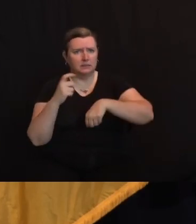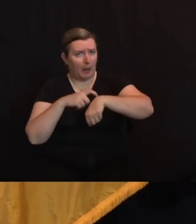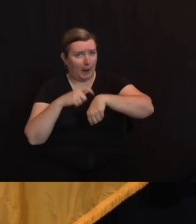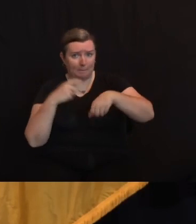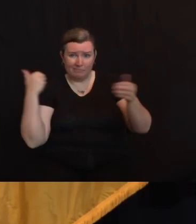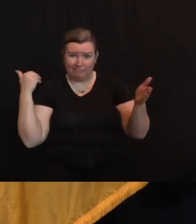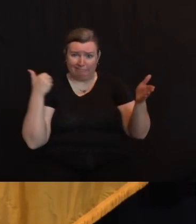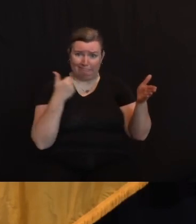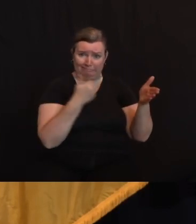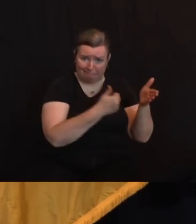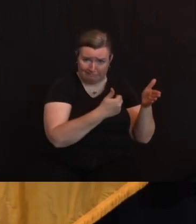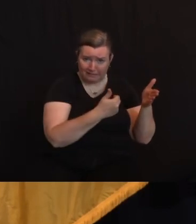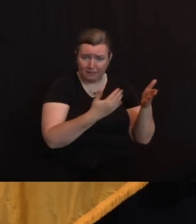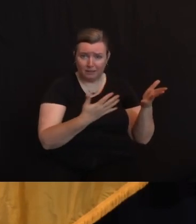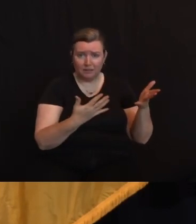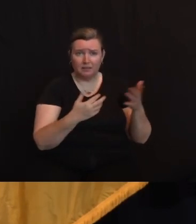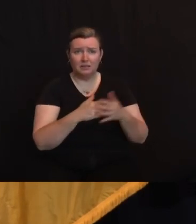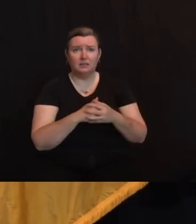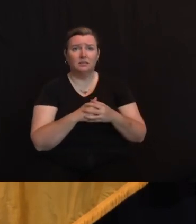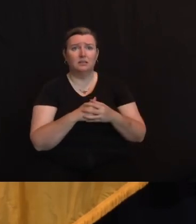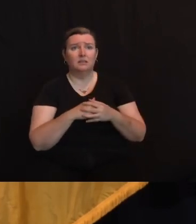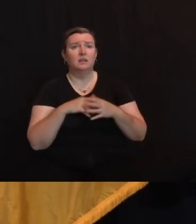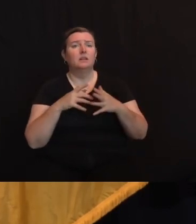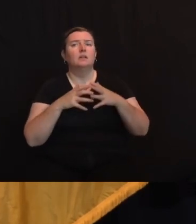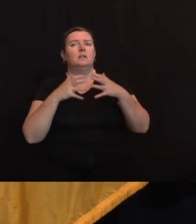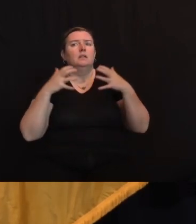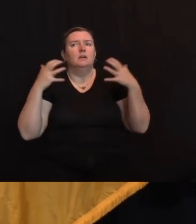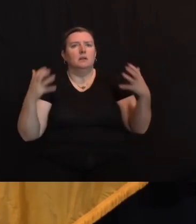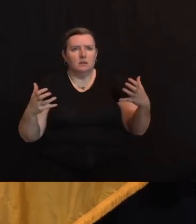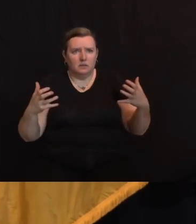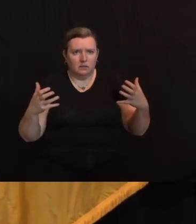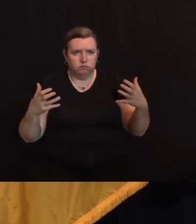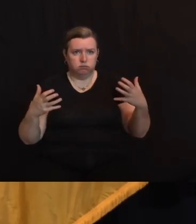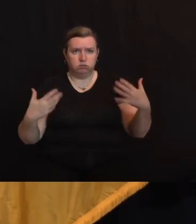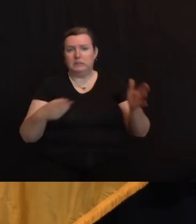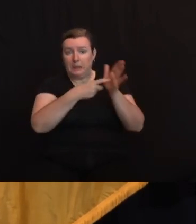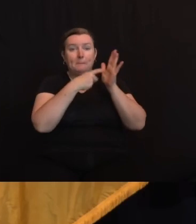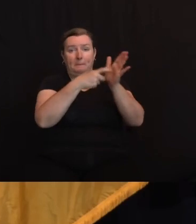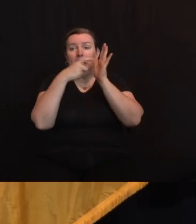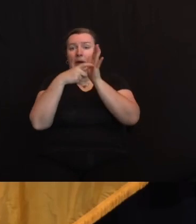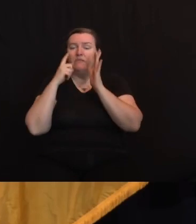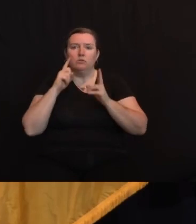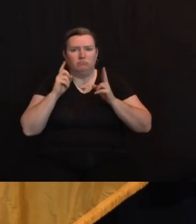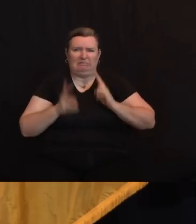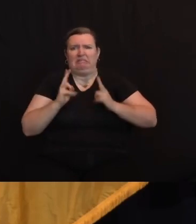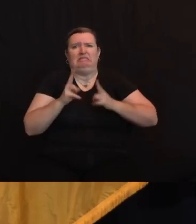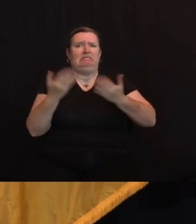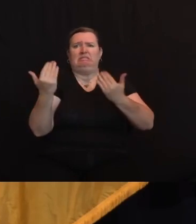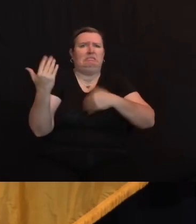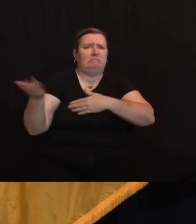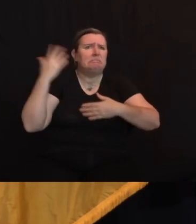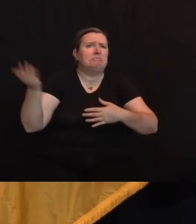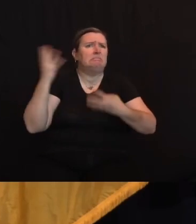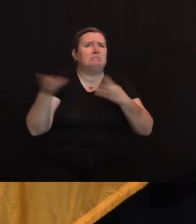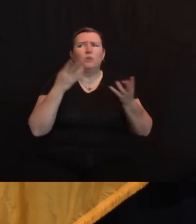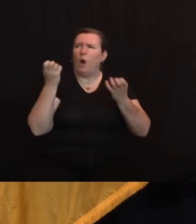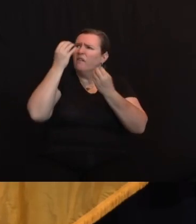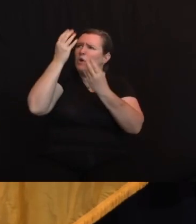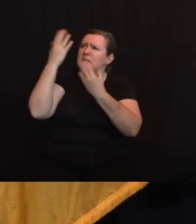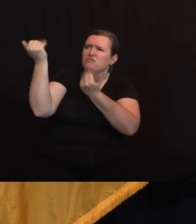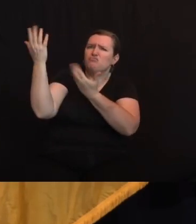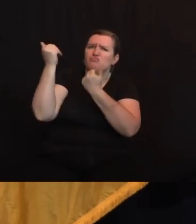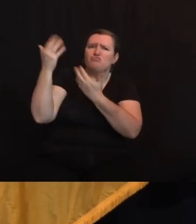that we've got a lot more demand for that sort of information than we have the ability and manpower to deliver it on a timely